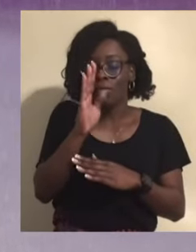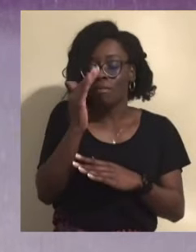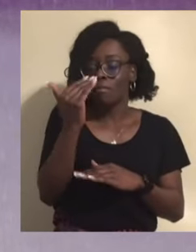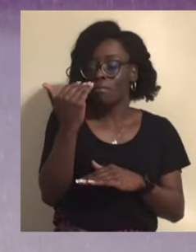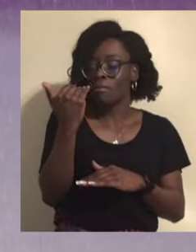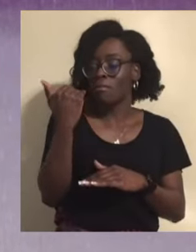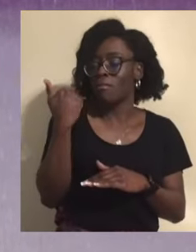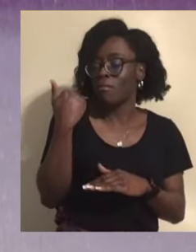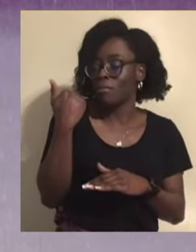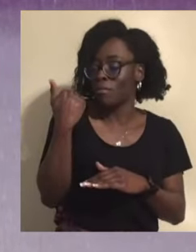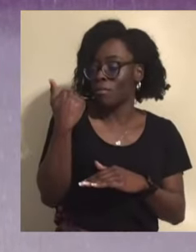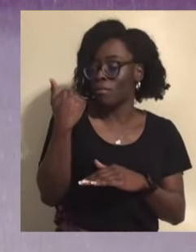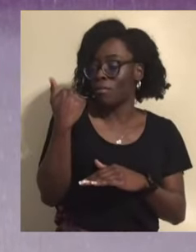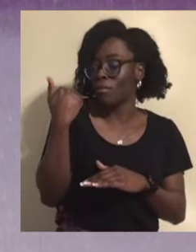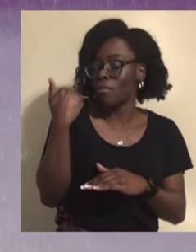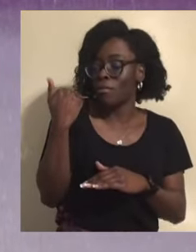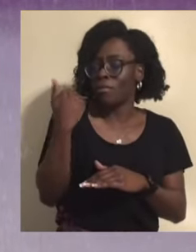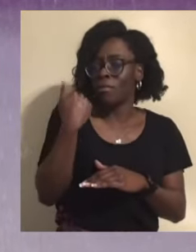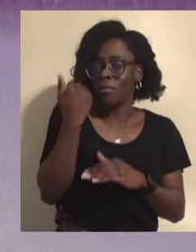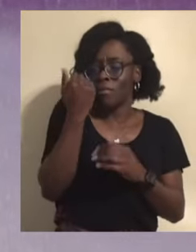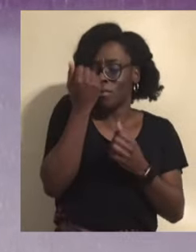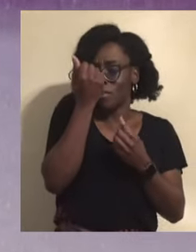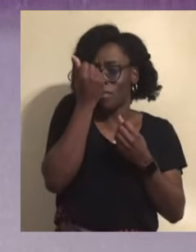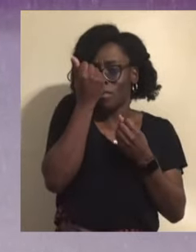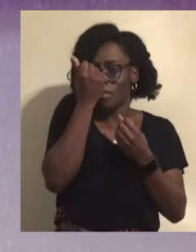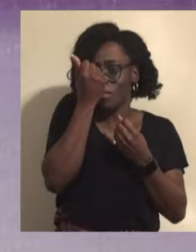you to build?